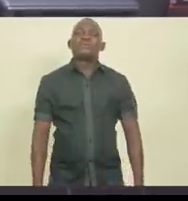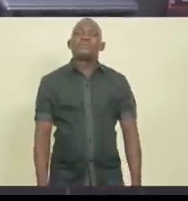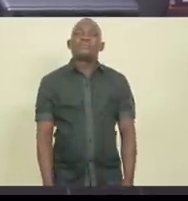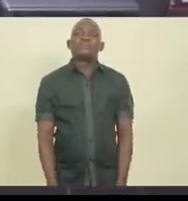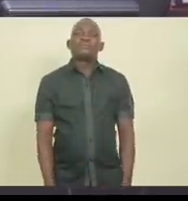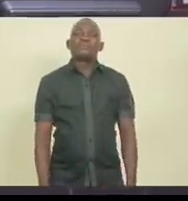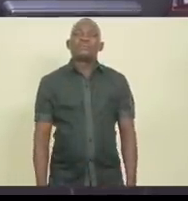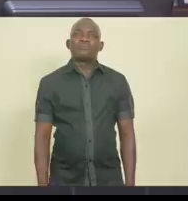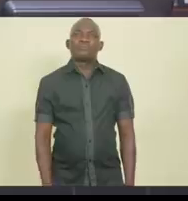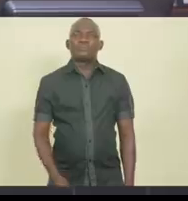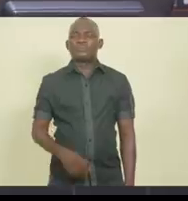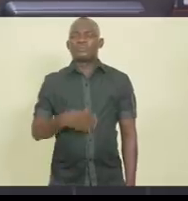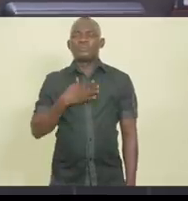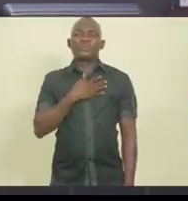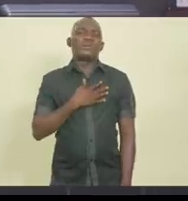Madam,